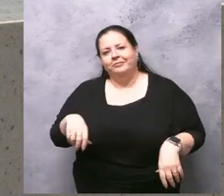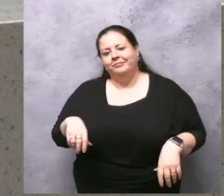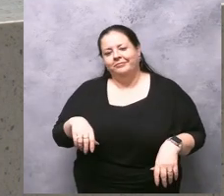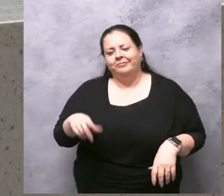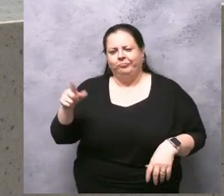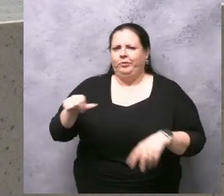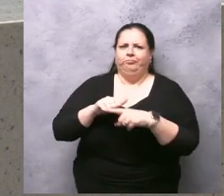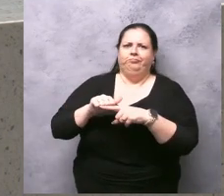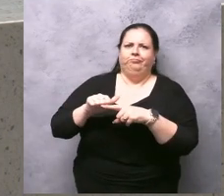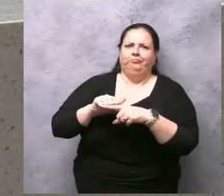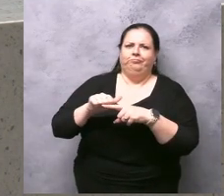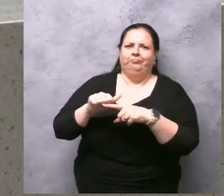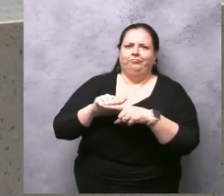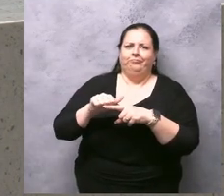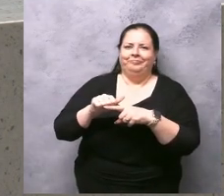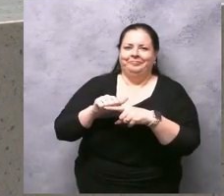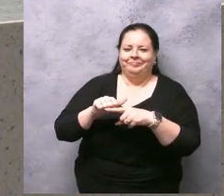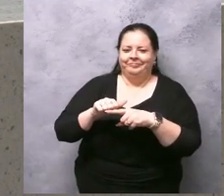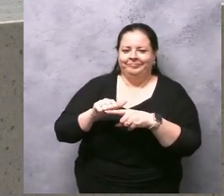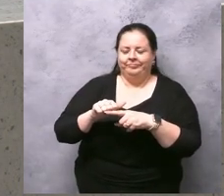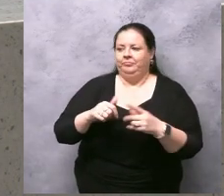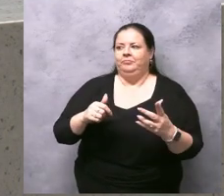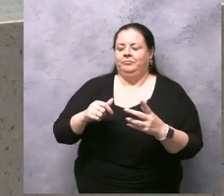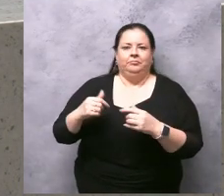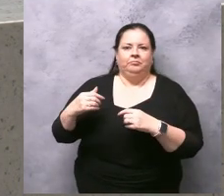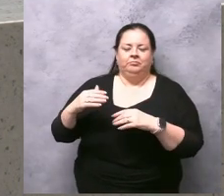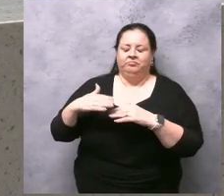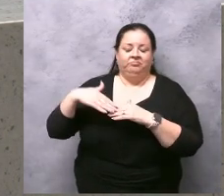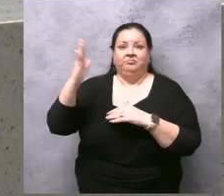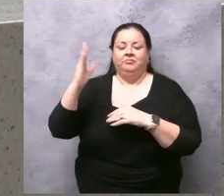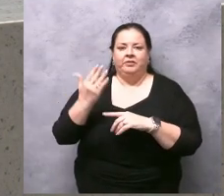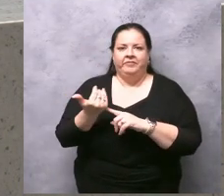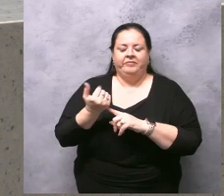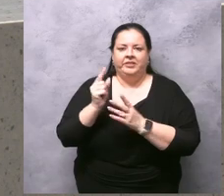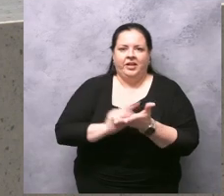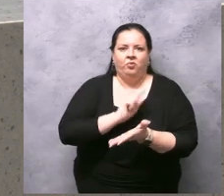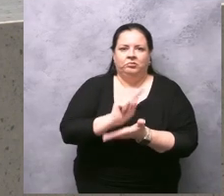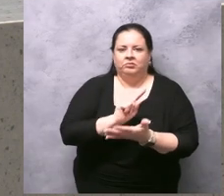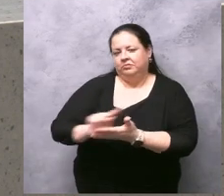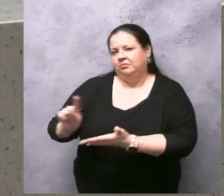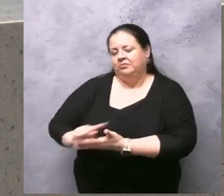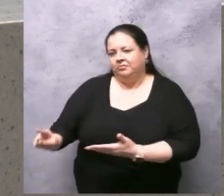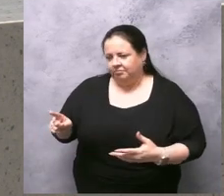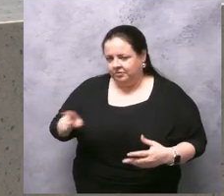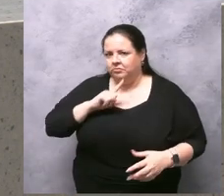They're practicing, I would assume, 15 hours plus per week, and the time